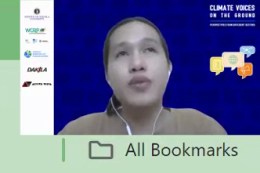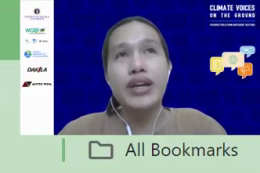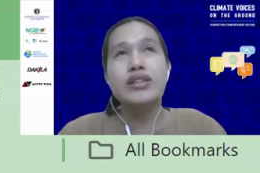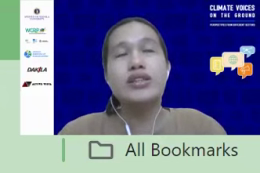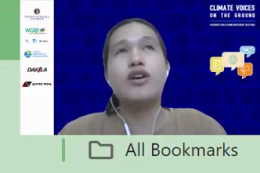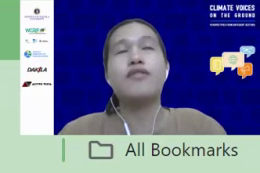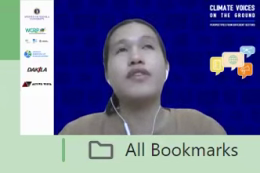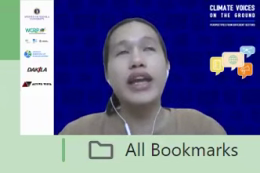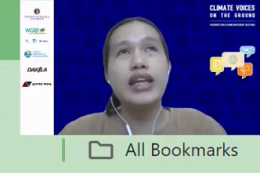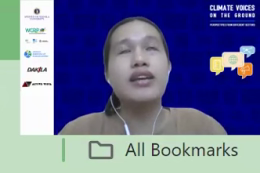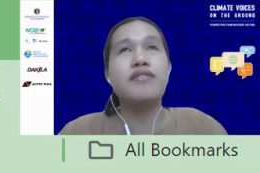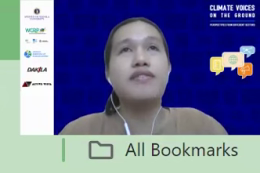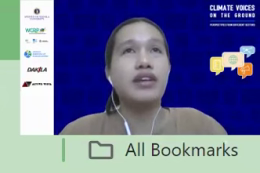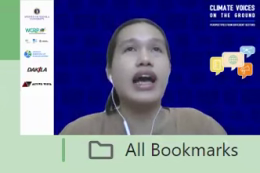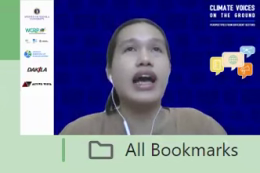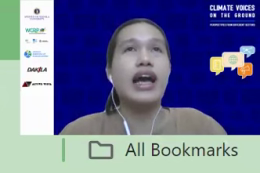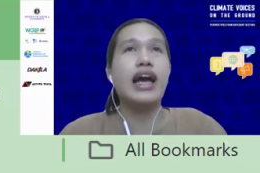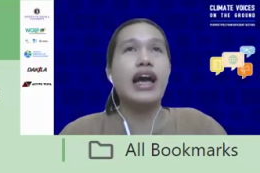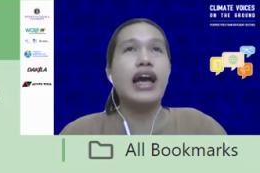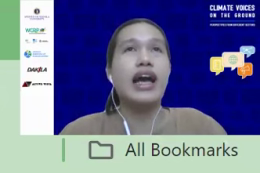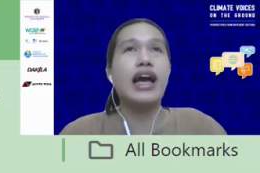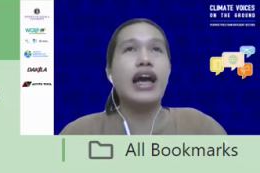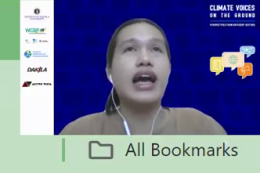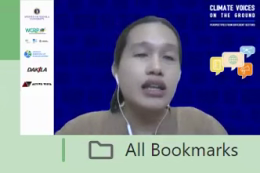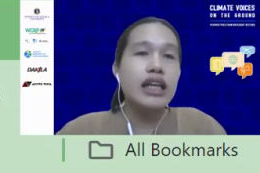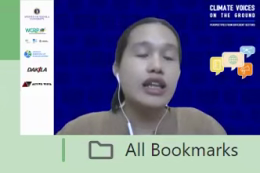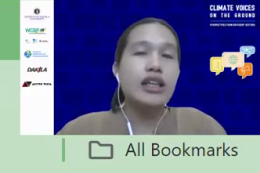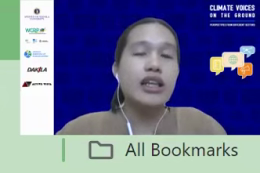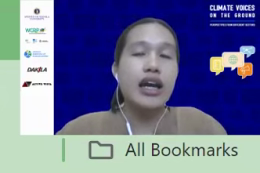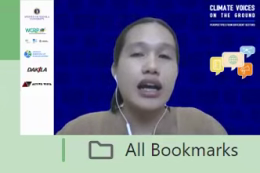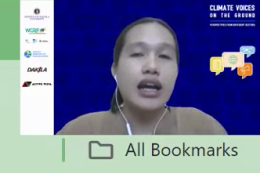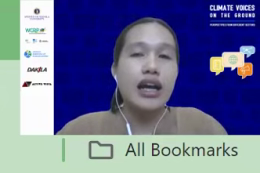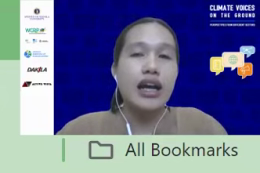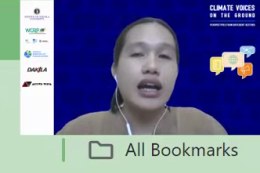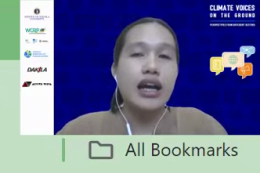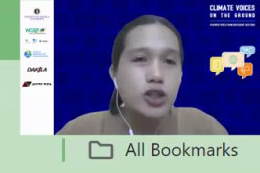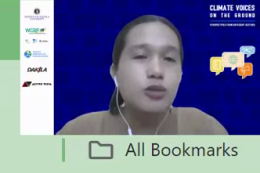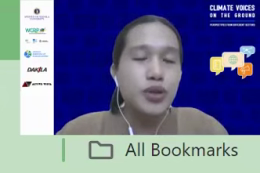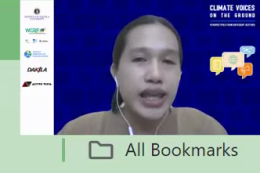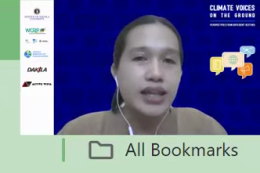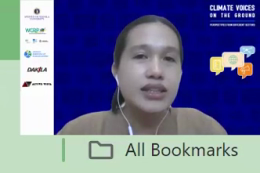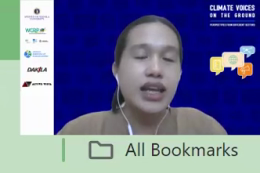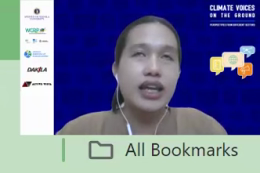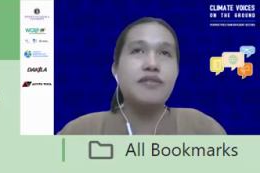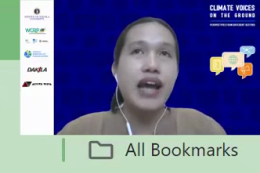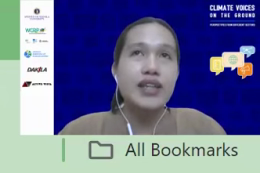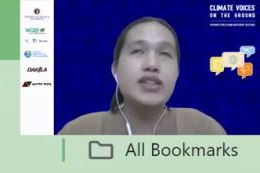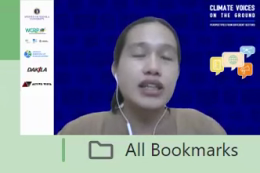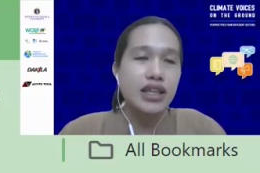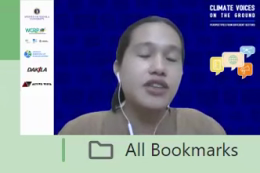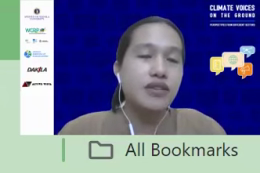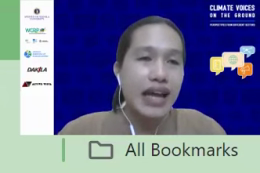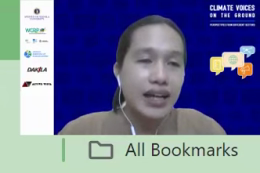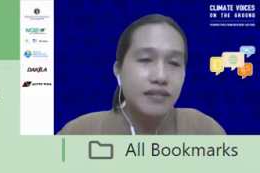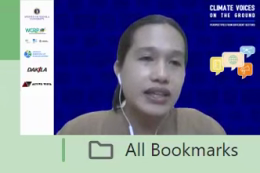various ways of creative activism that also protects and values